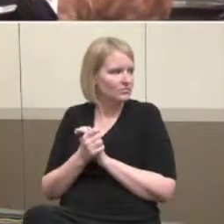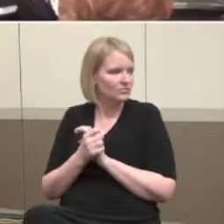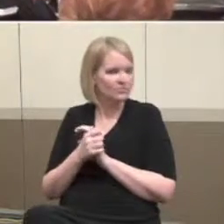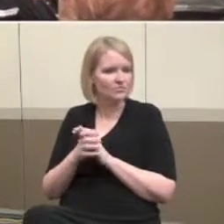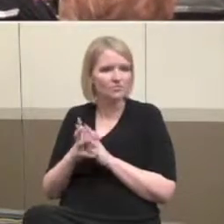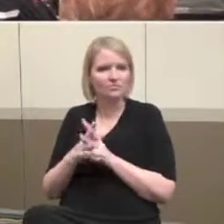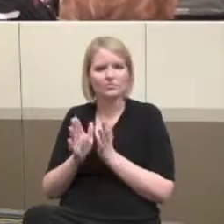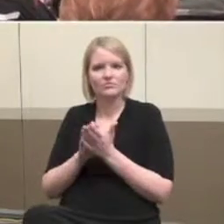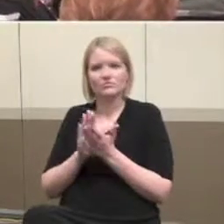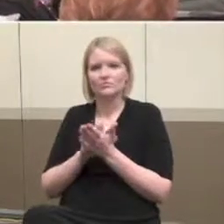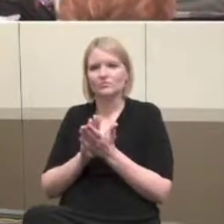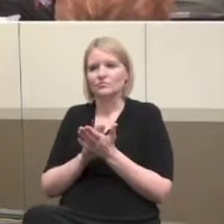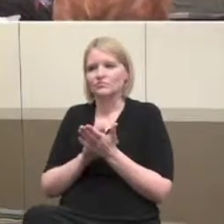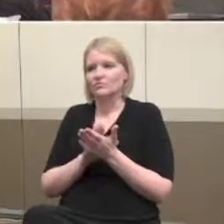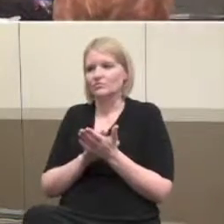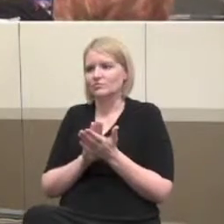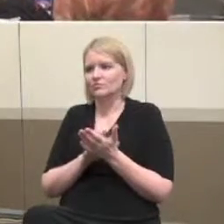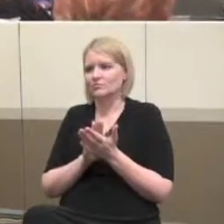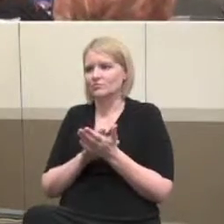Let's switch this over.